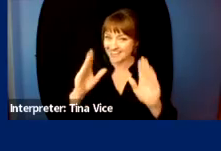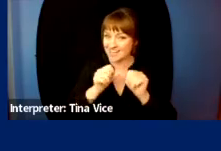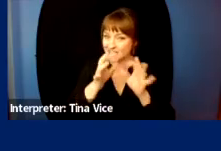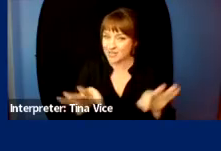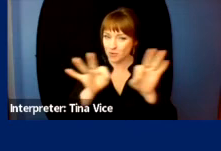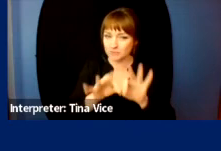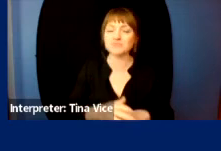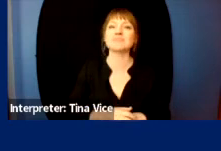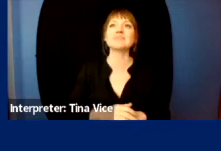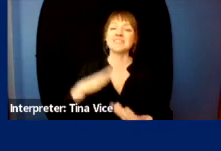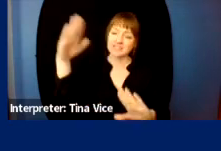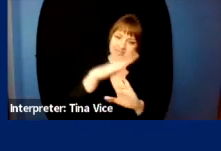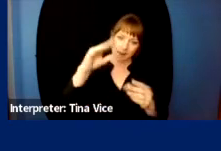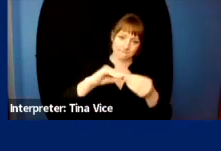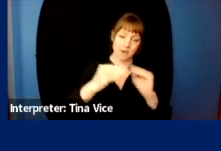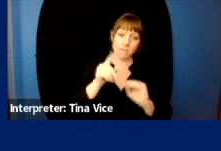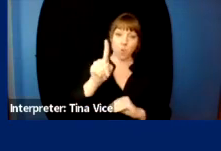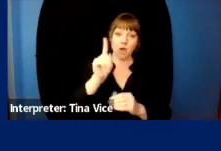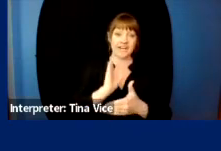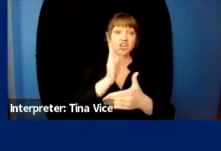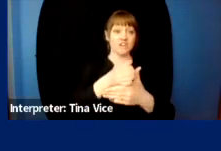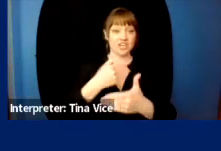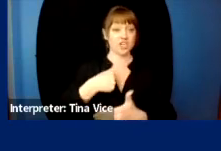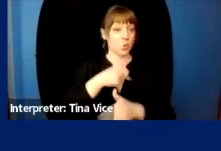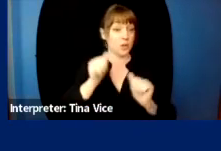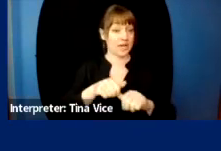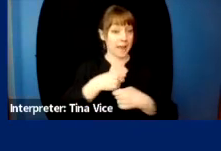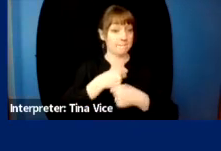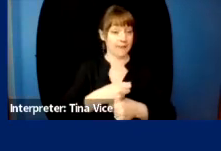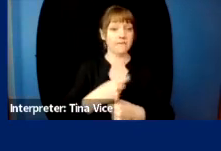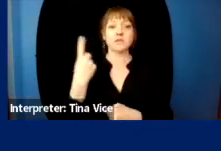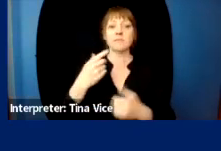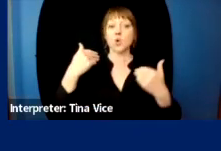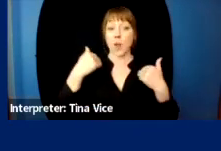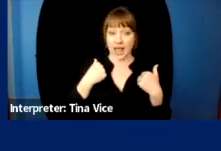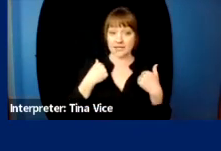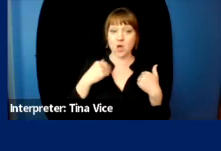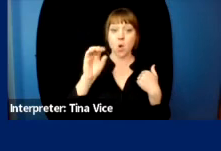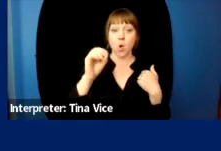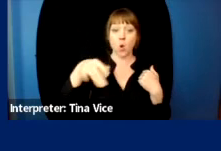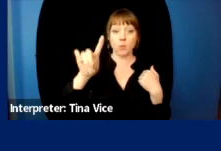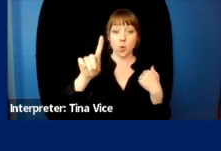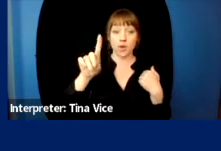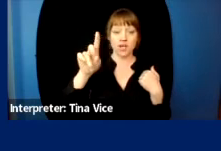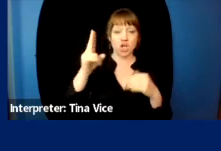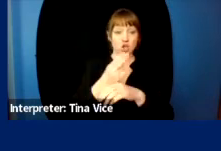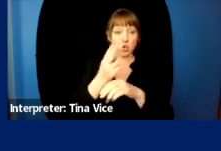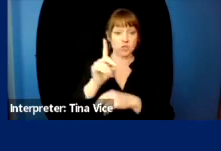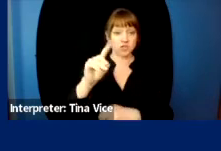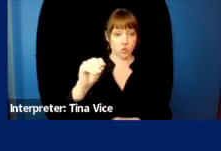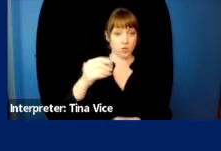one intervention we can make for someone who has opioid use disorder is to